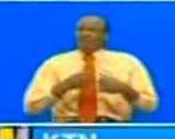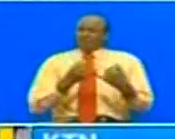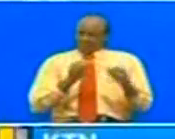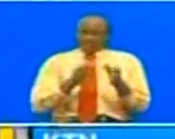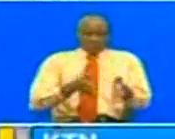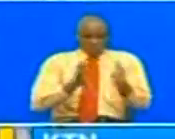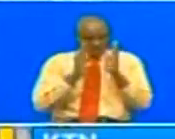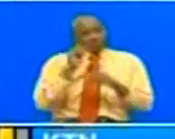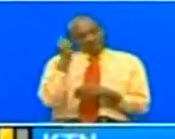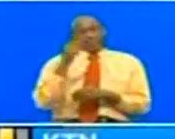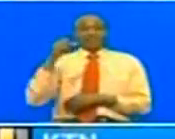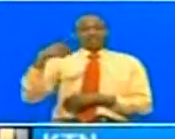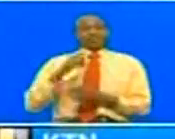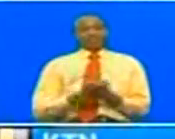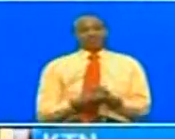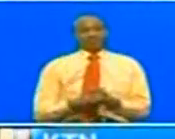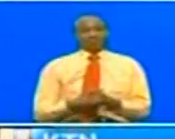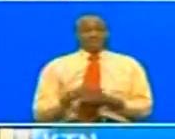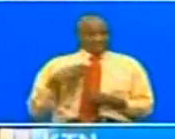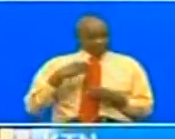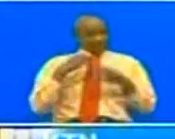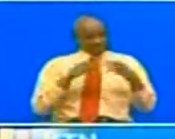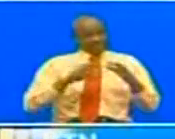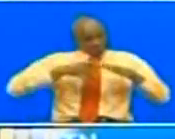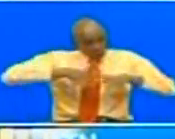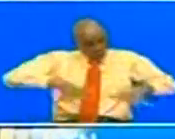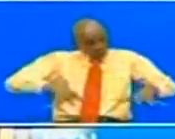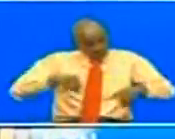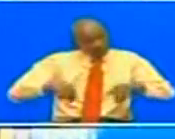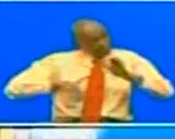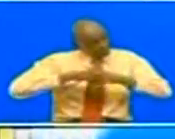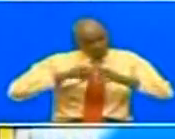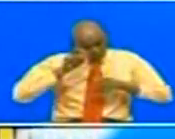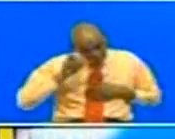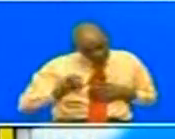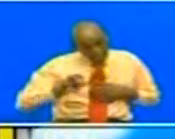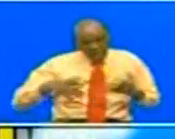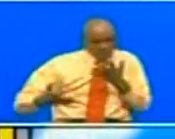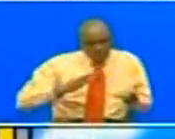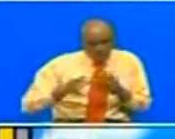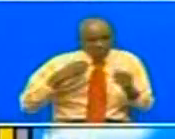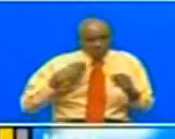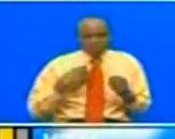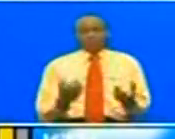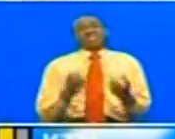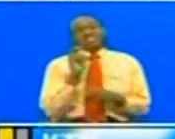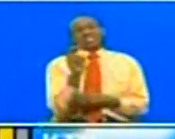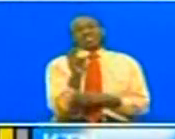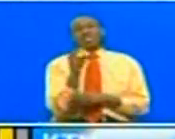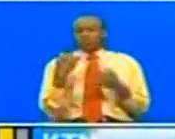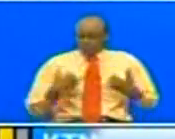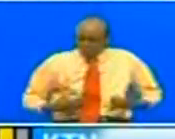team Harambee Stars. Ile tumeanza kuangalia kutoka roots, hizo ndio roots za mpira pale chini, na ile ningependa sana pia tuingilie pia